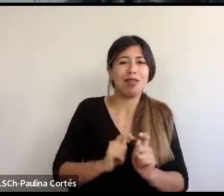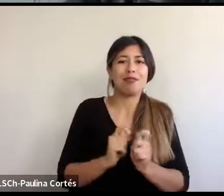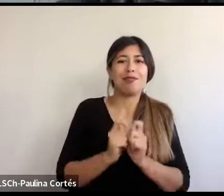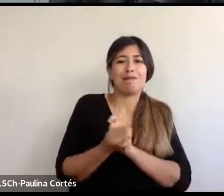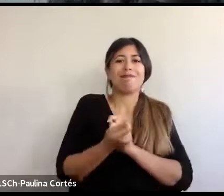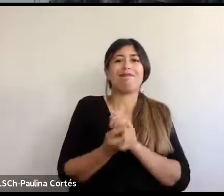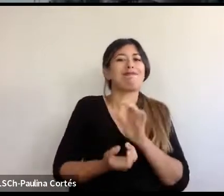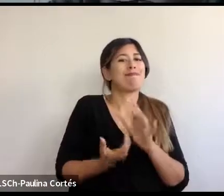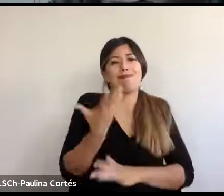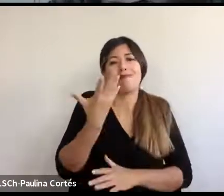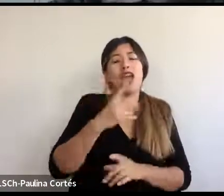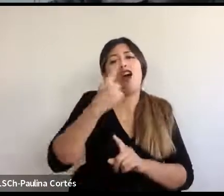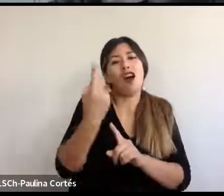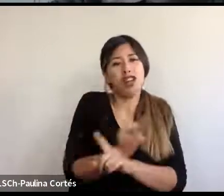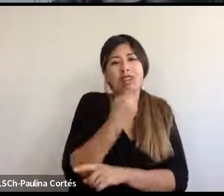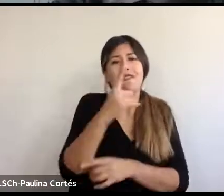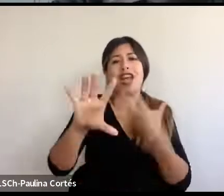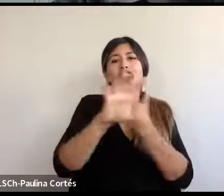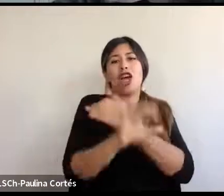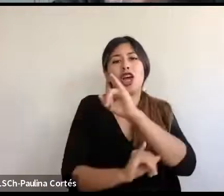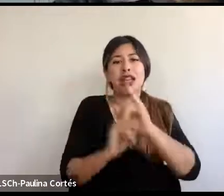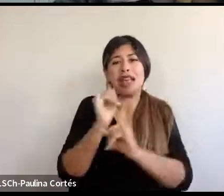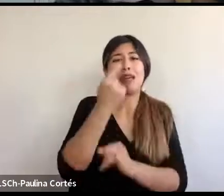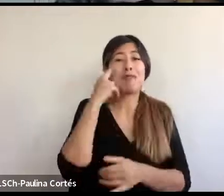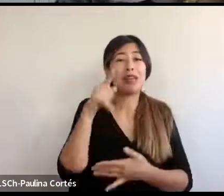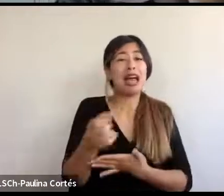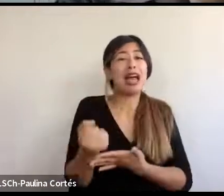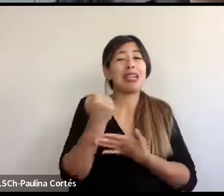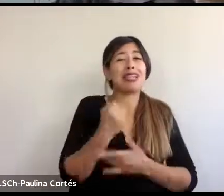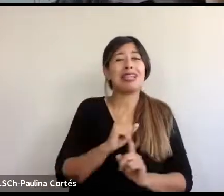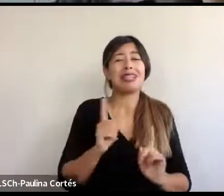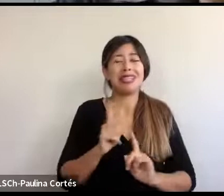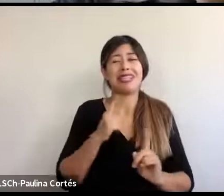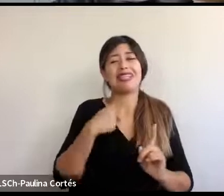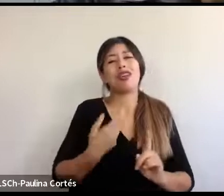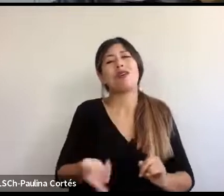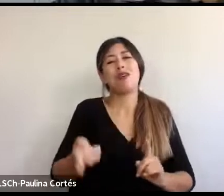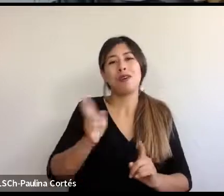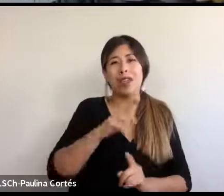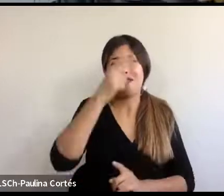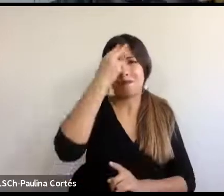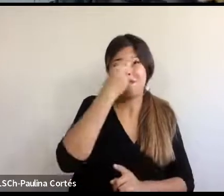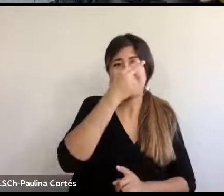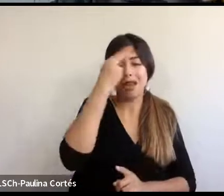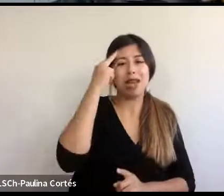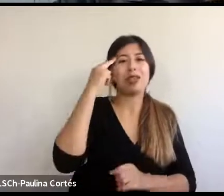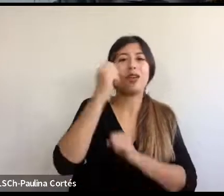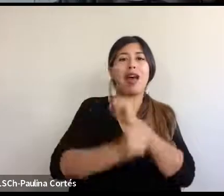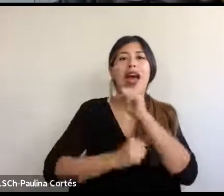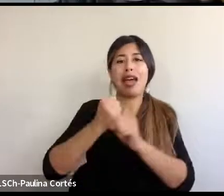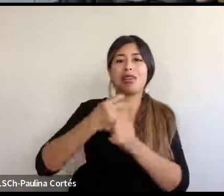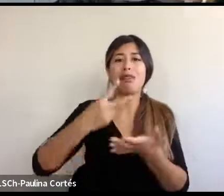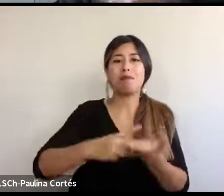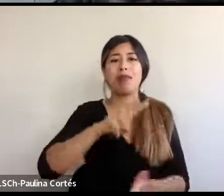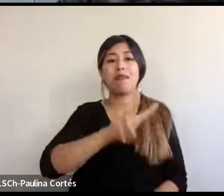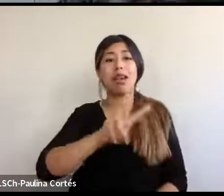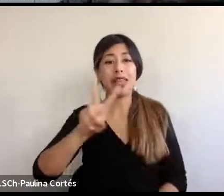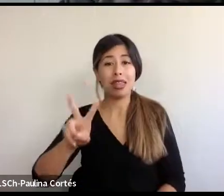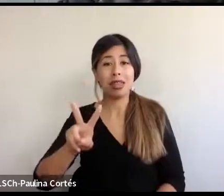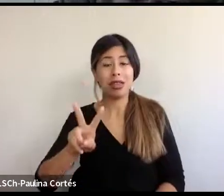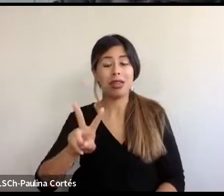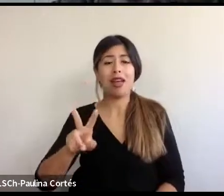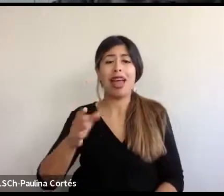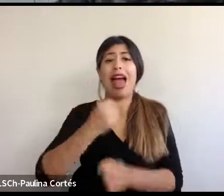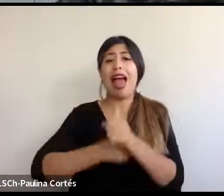actually. So we are returning back to March for the 2022 edition. last years were tough for like every